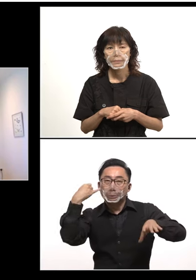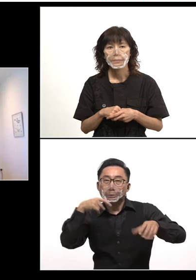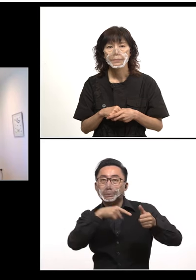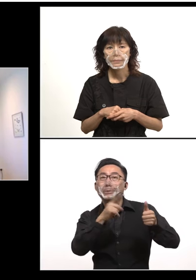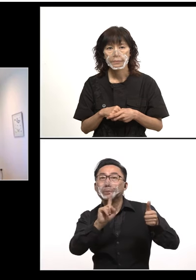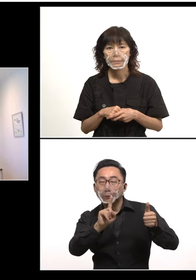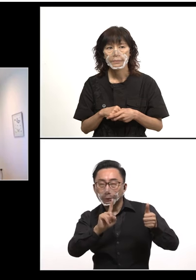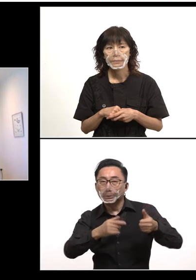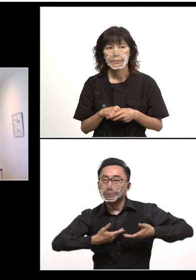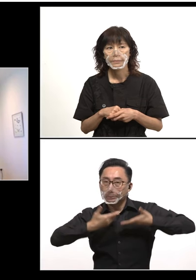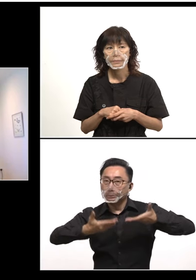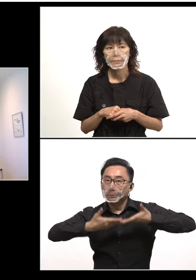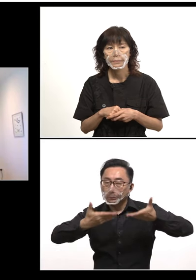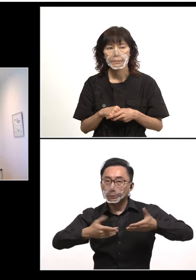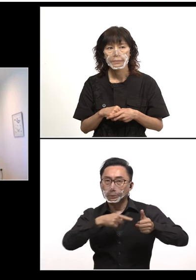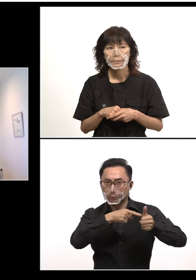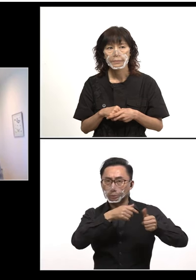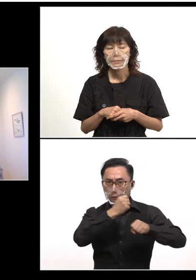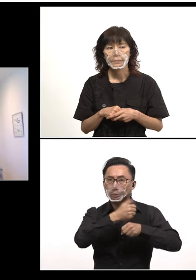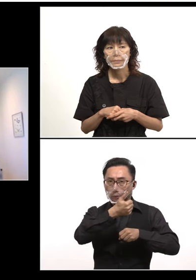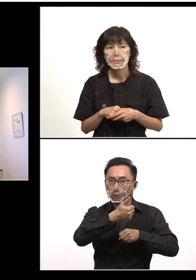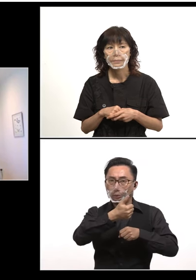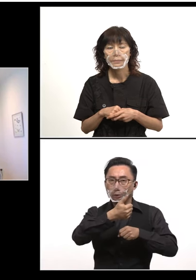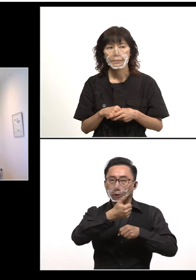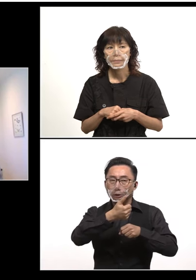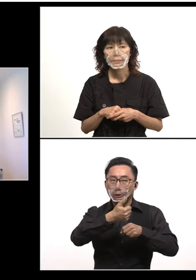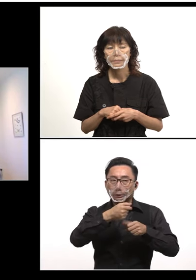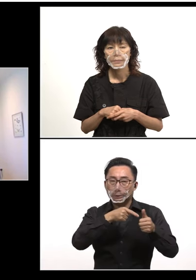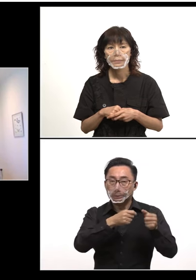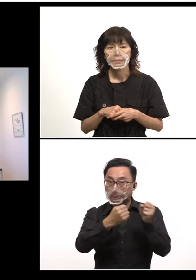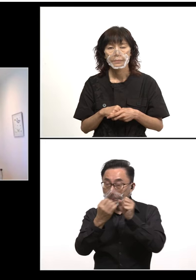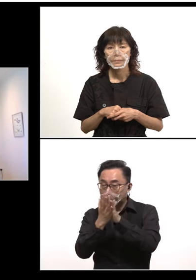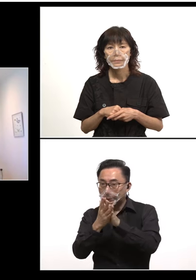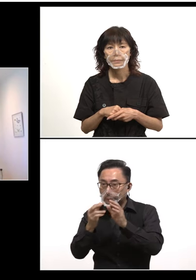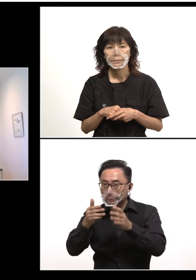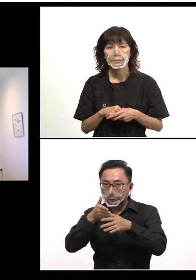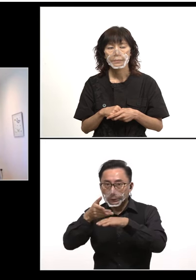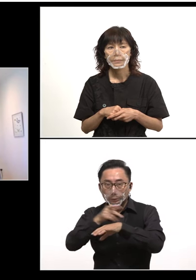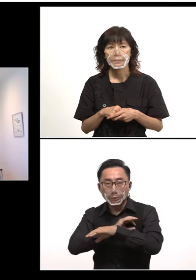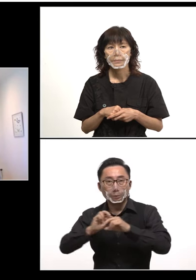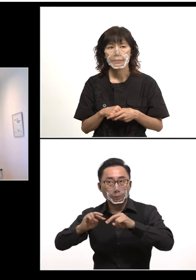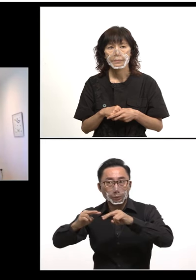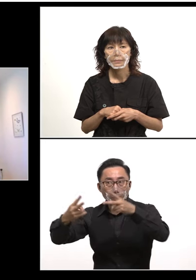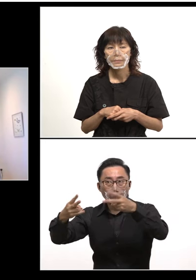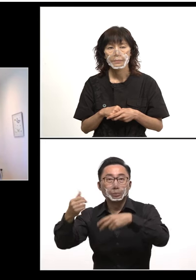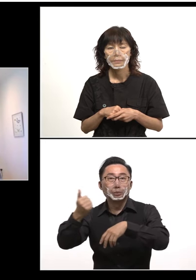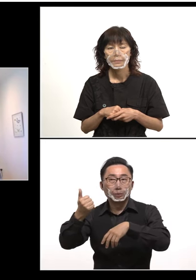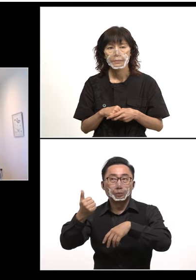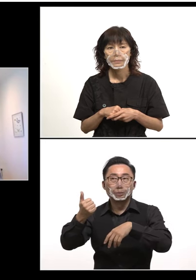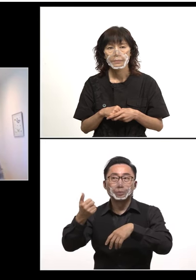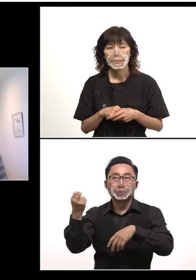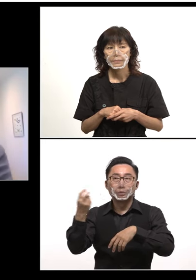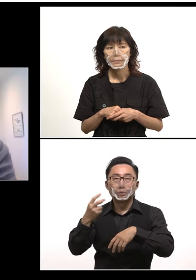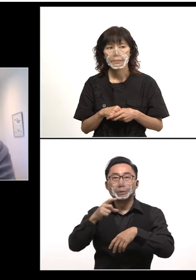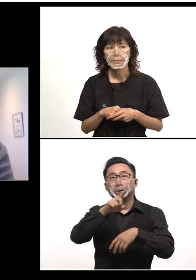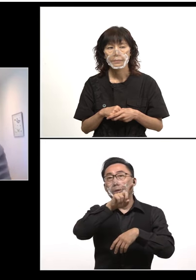So it is beginning to change, but I have no comparison to other cultures and countries because